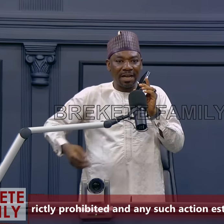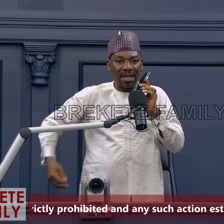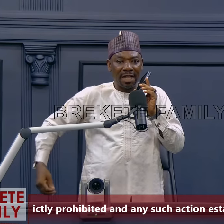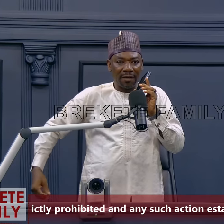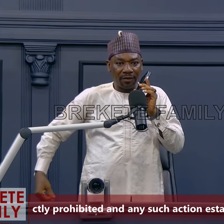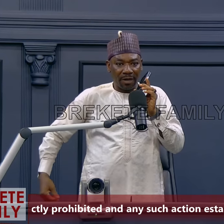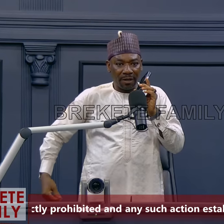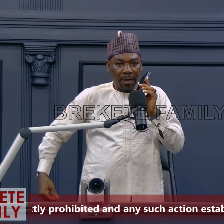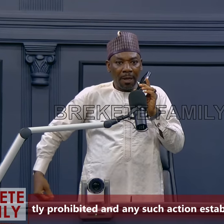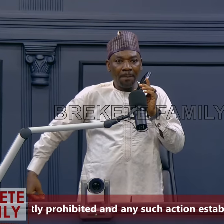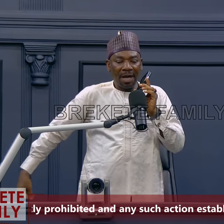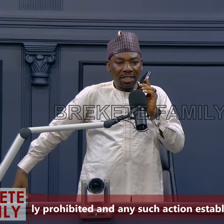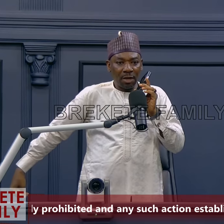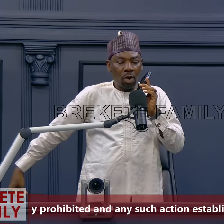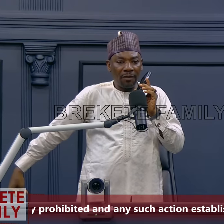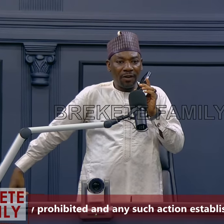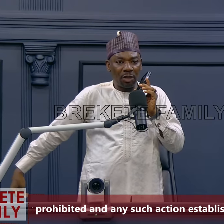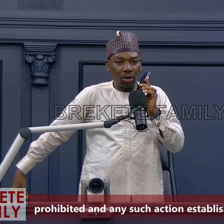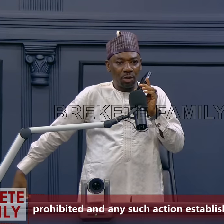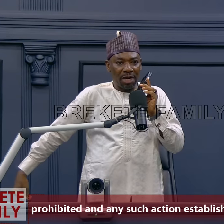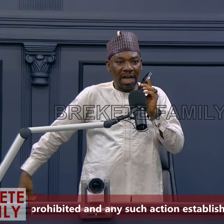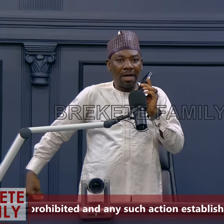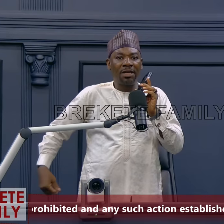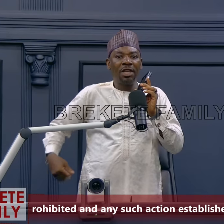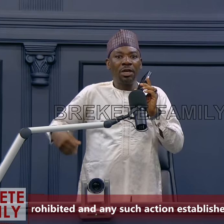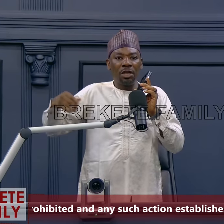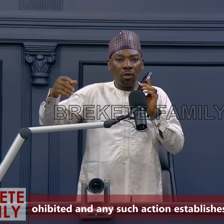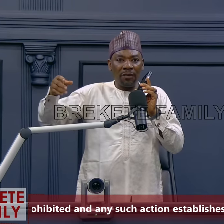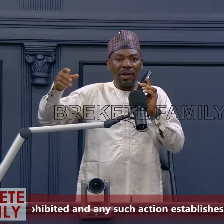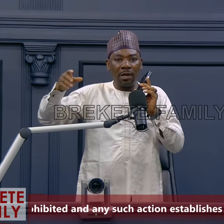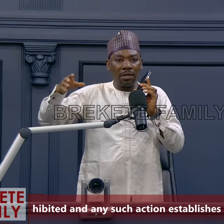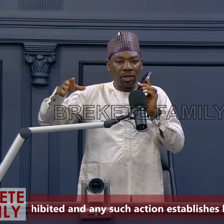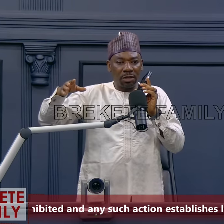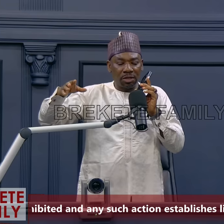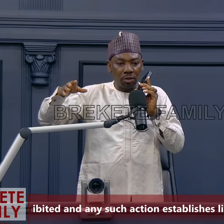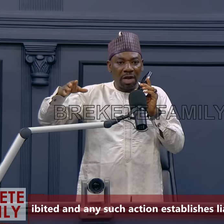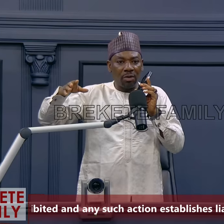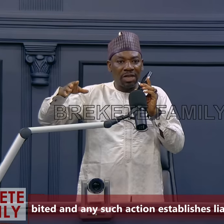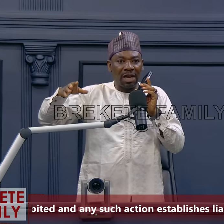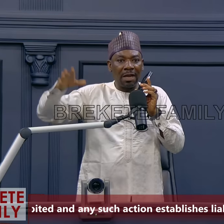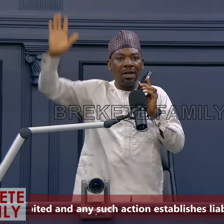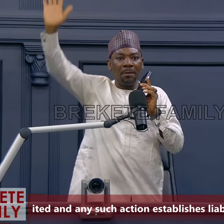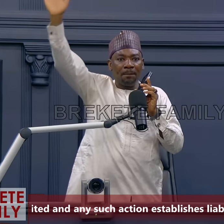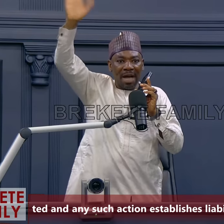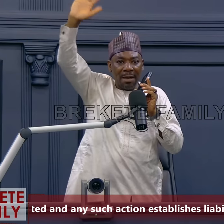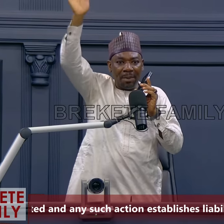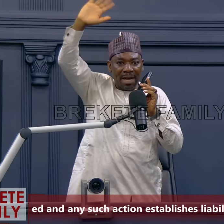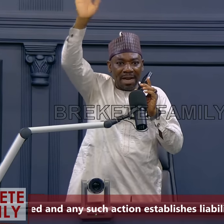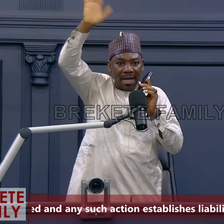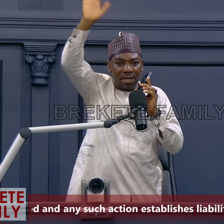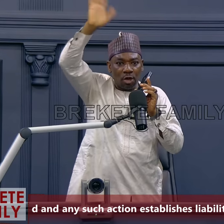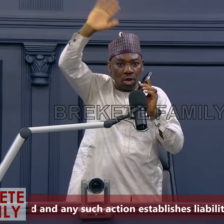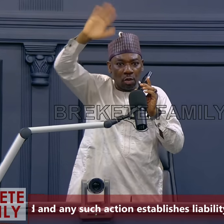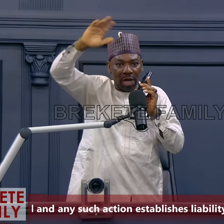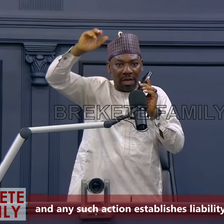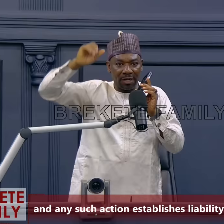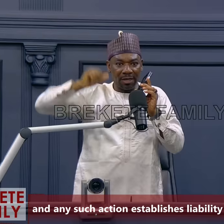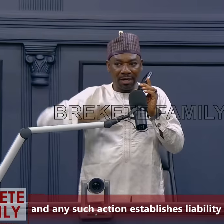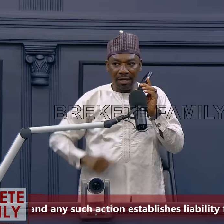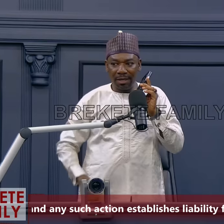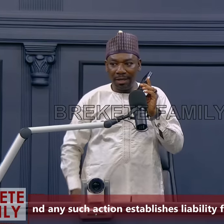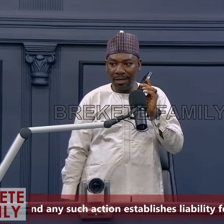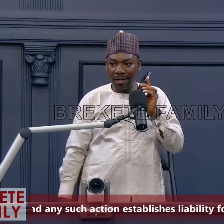defe carrying girlfriend pass your wife and children and your wife children will tell her bye-bye Daddy